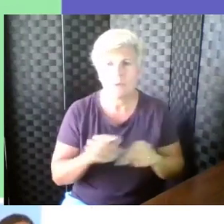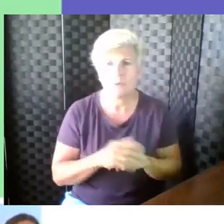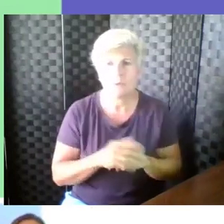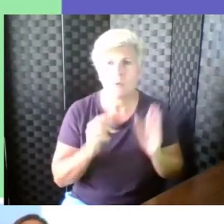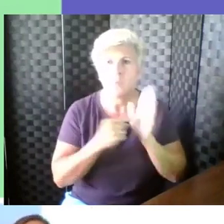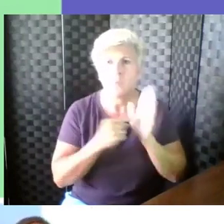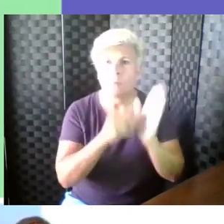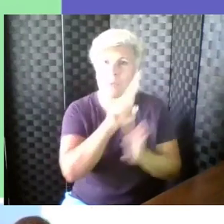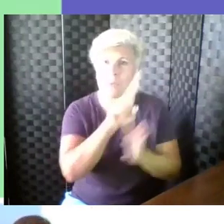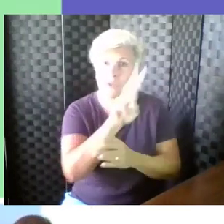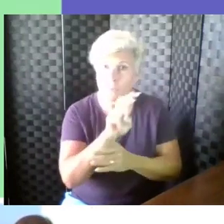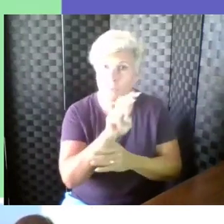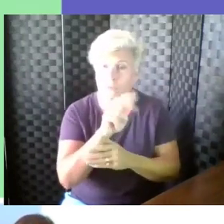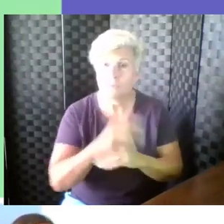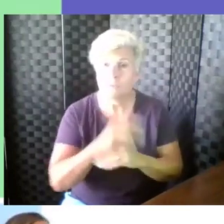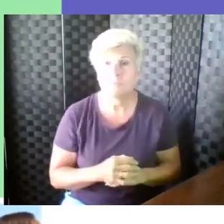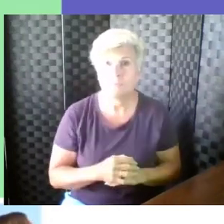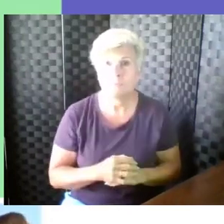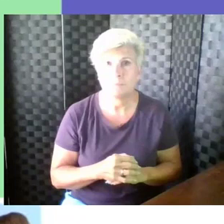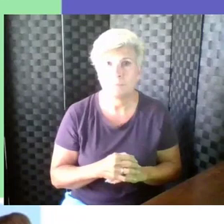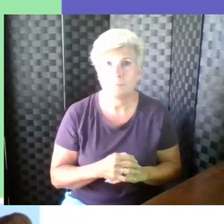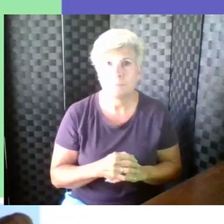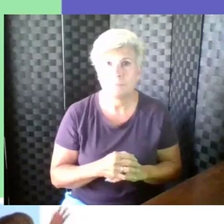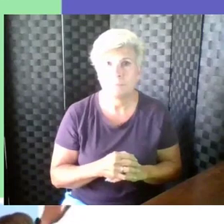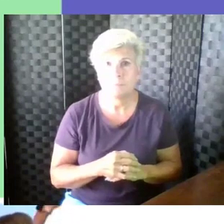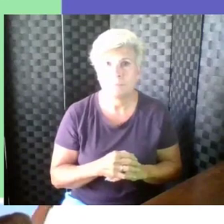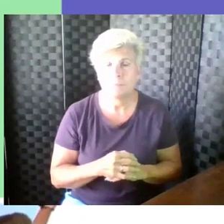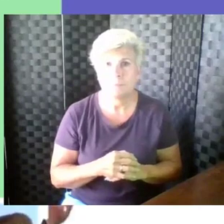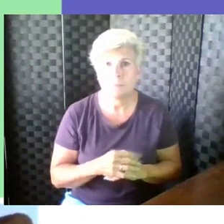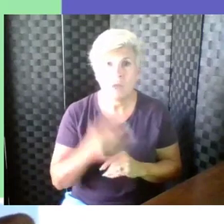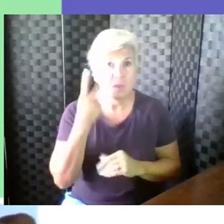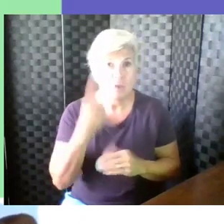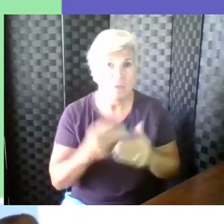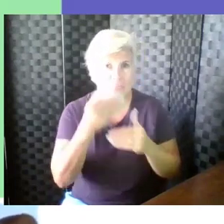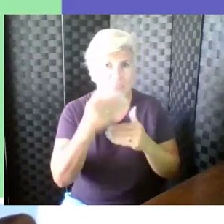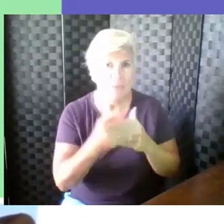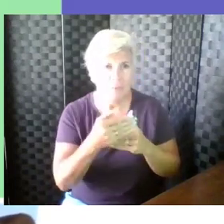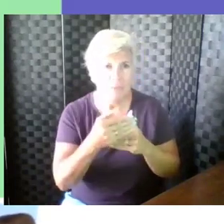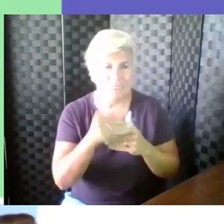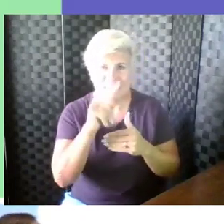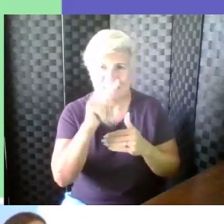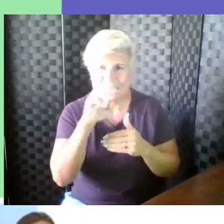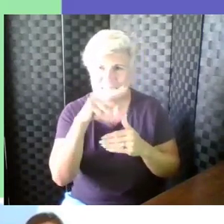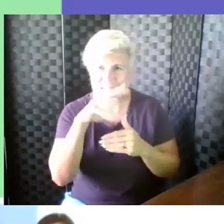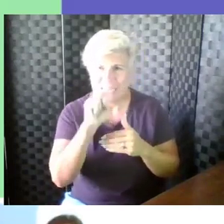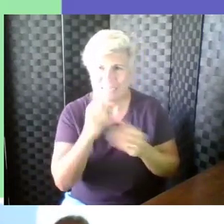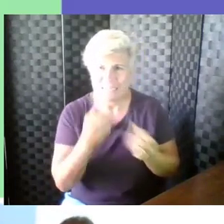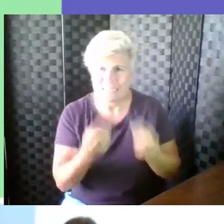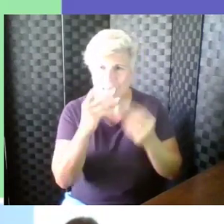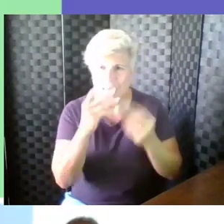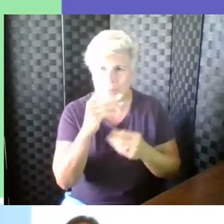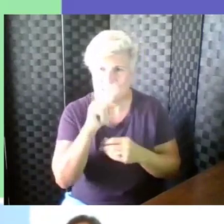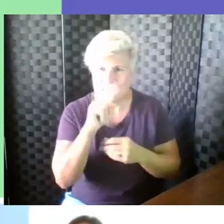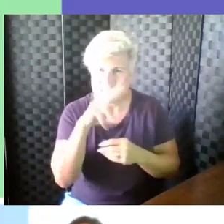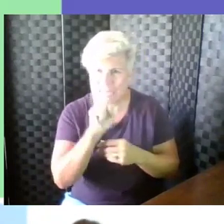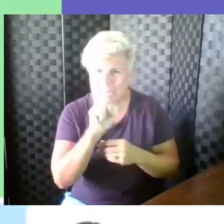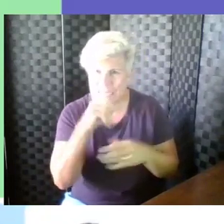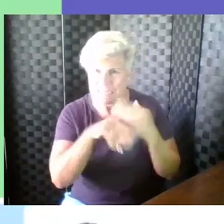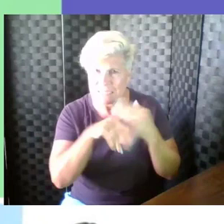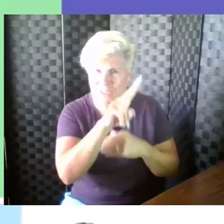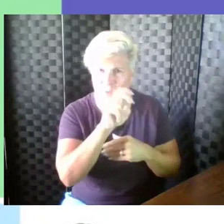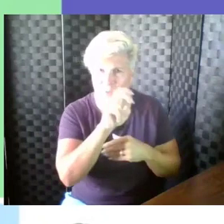That represents 200. Okay, let's look at the next one. We've got to do 10s. How many 10s are